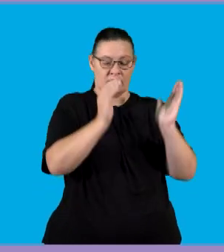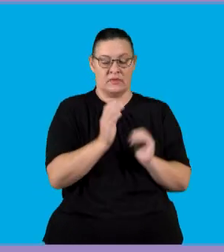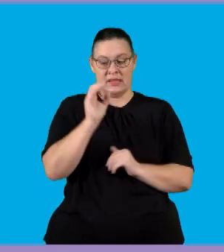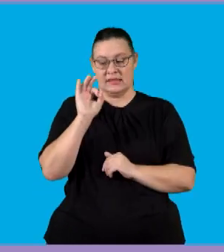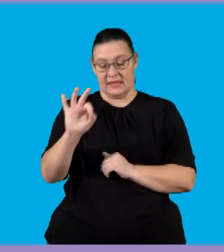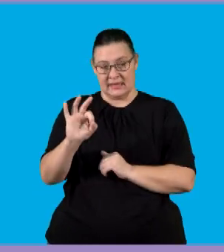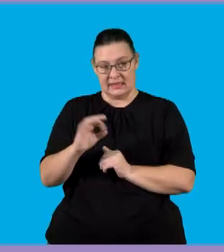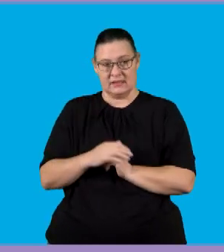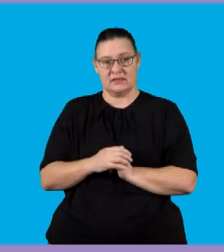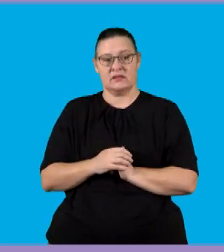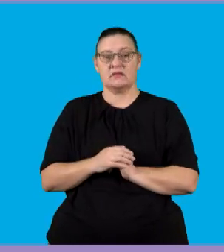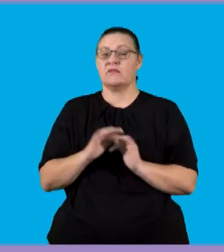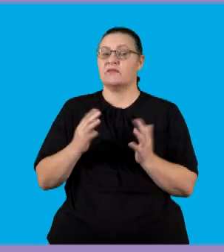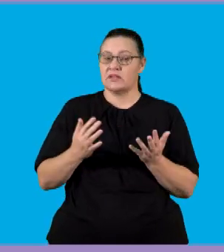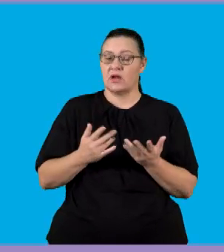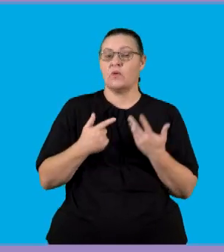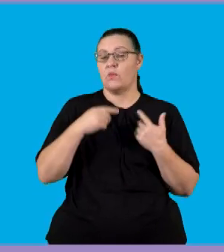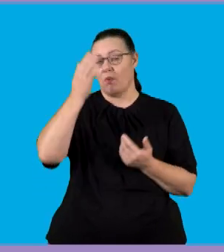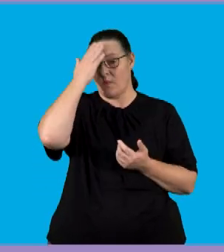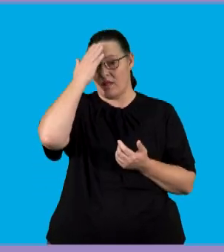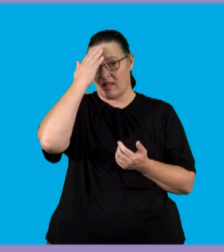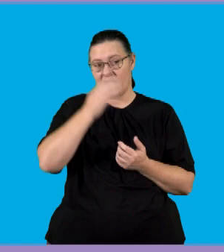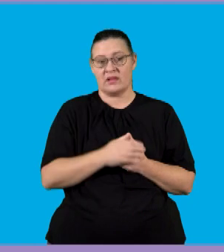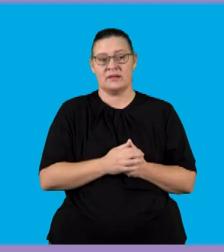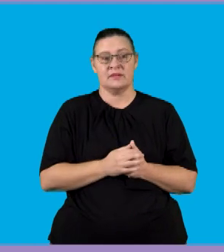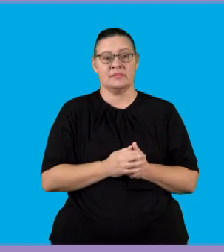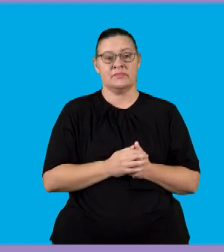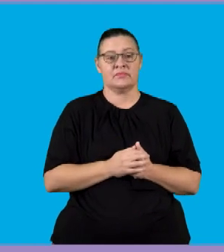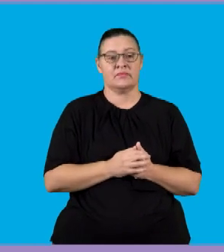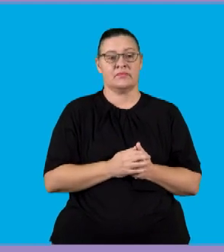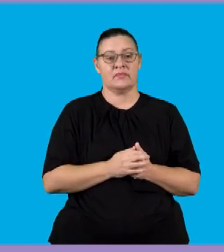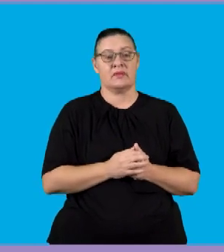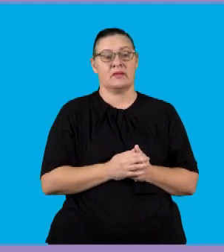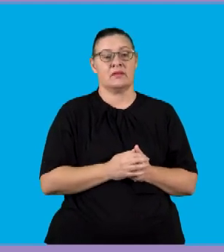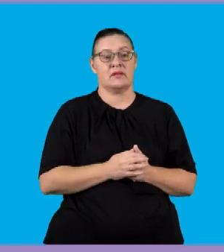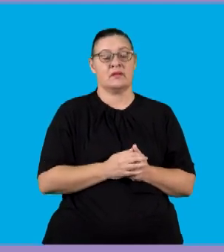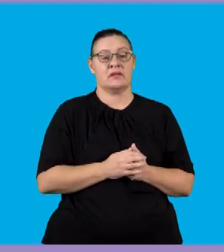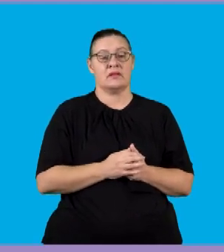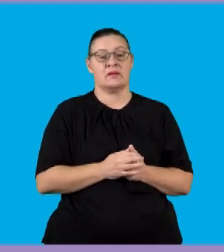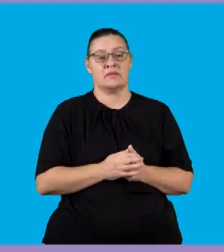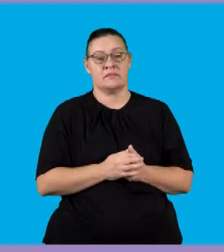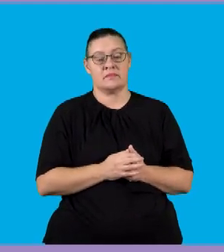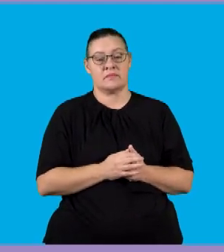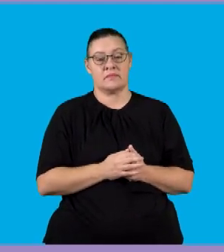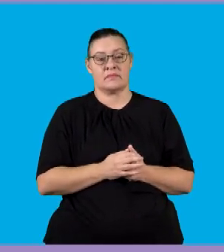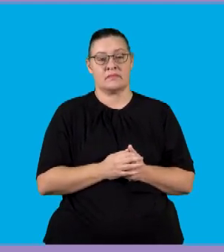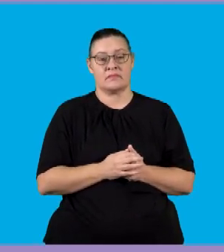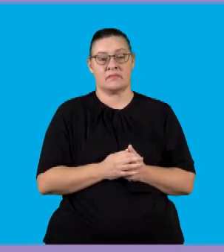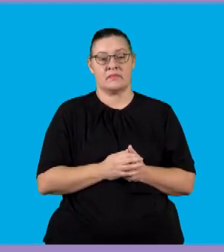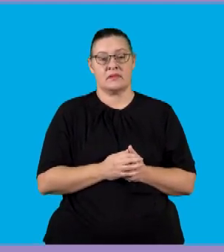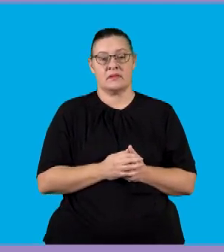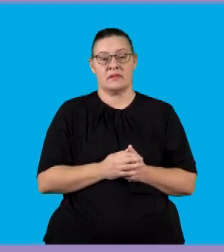to the exponent 3. Well, firstly, we can then now factorize that